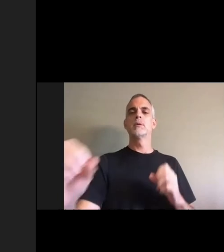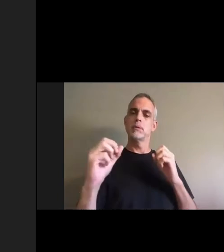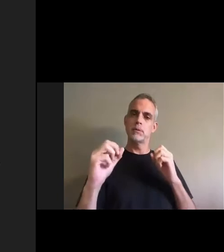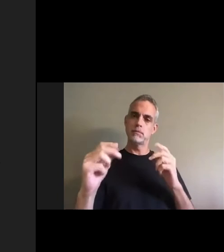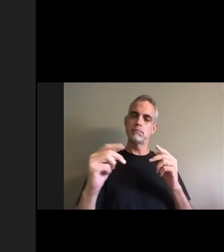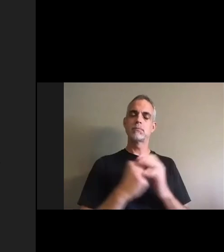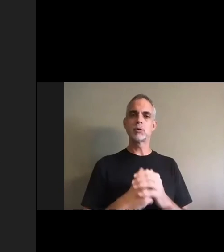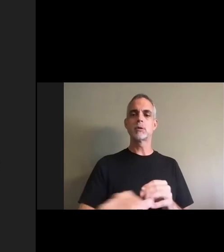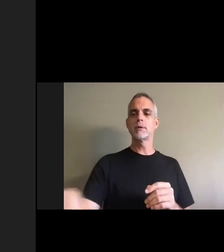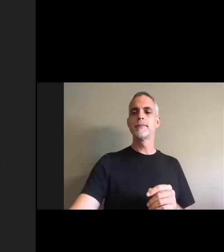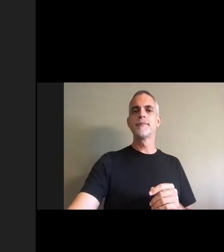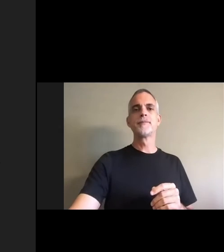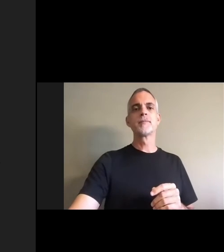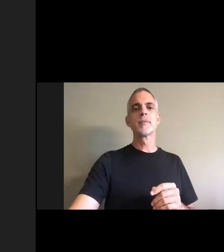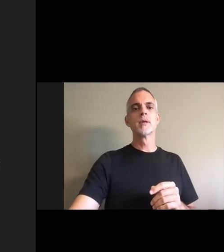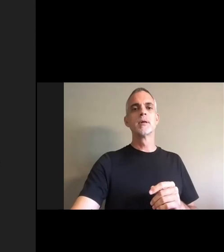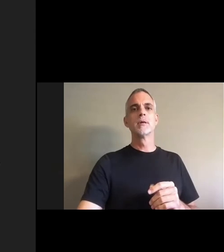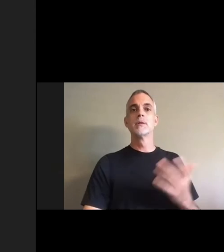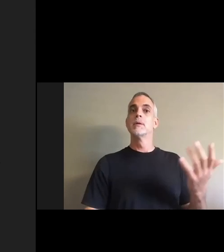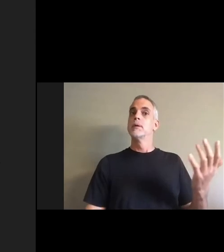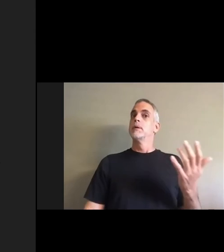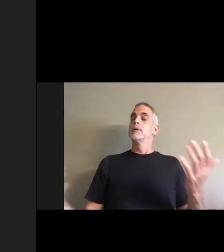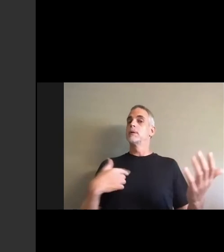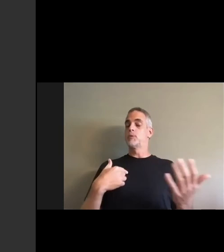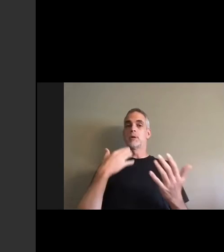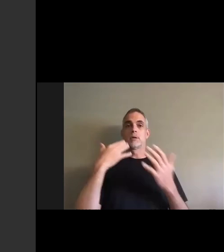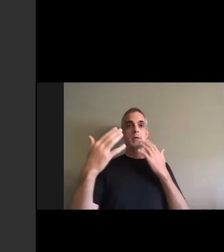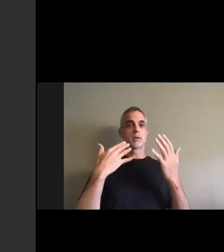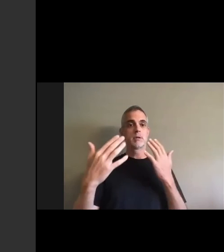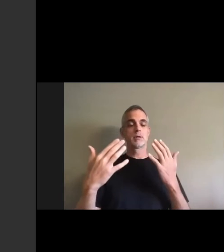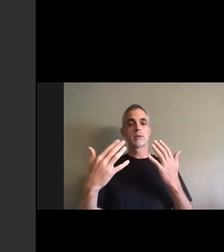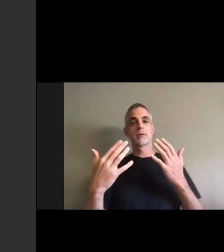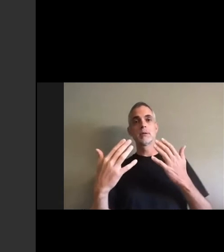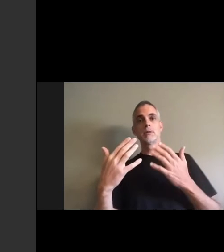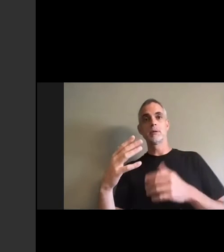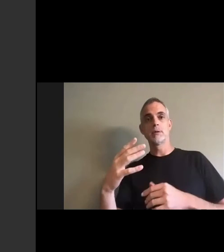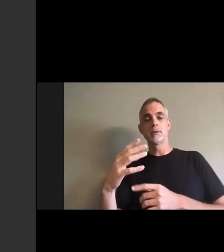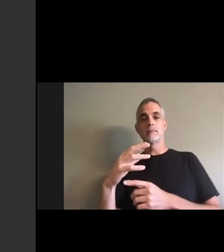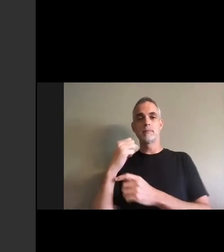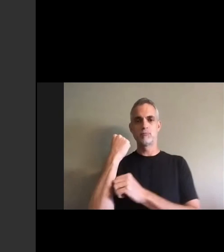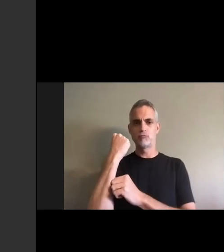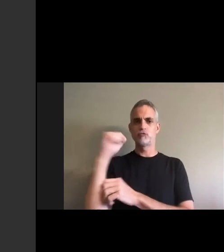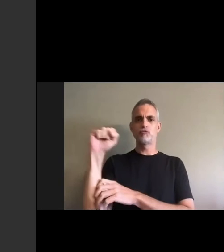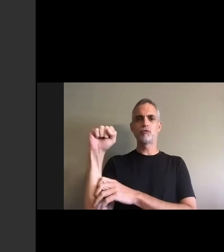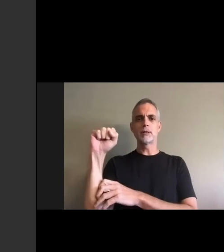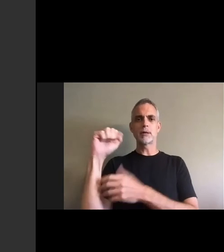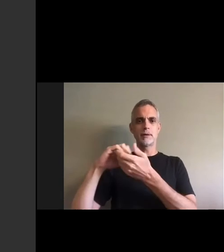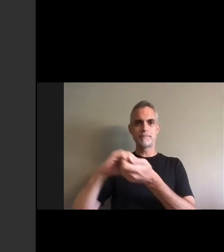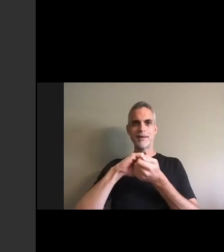voice interpreter. Okay, so I just wanted to